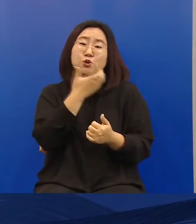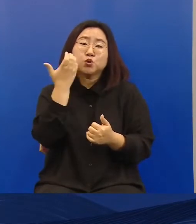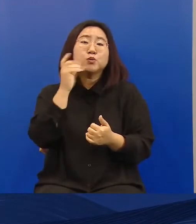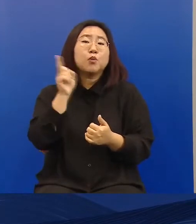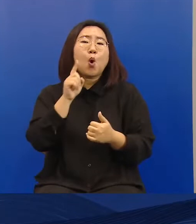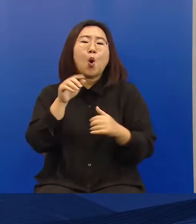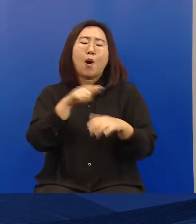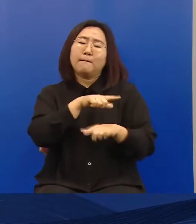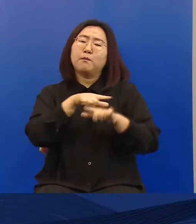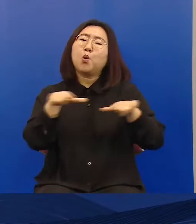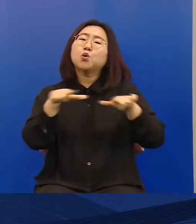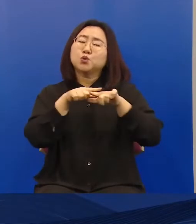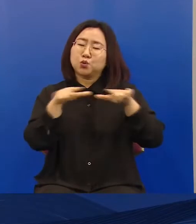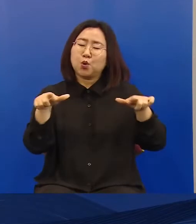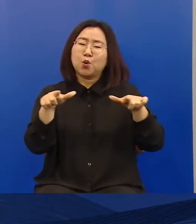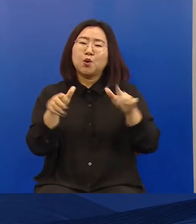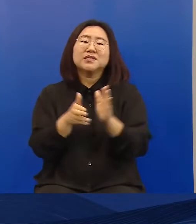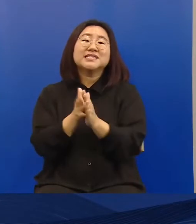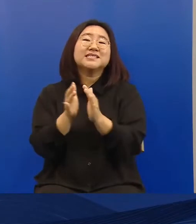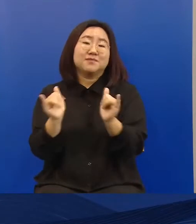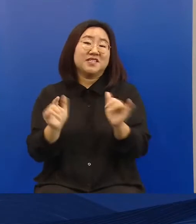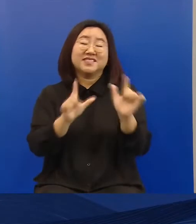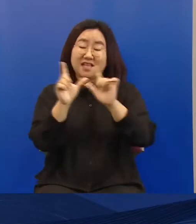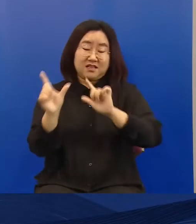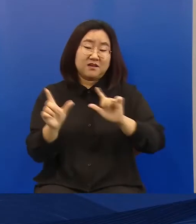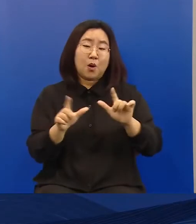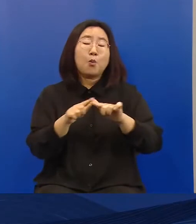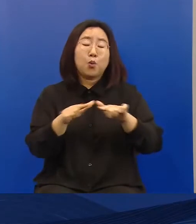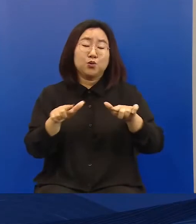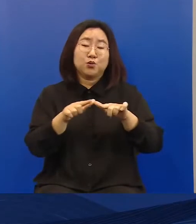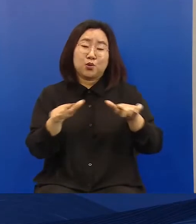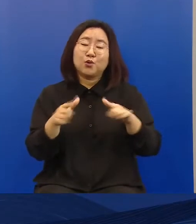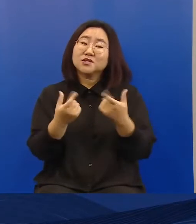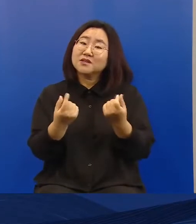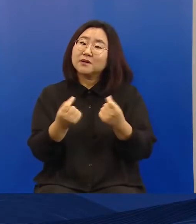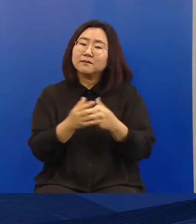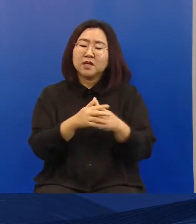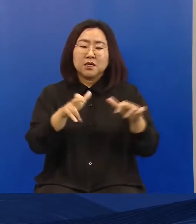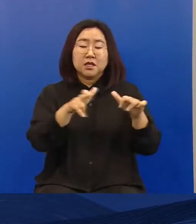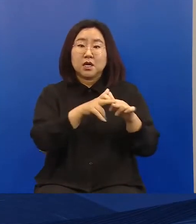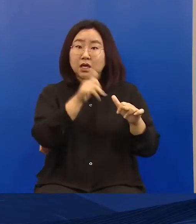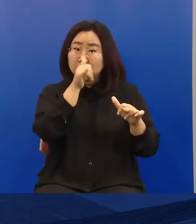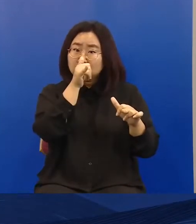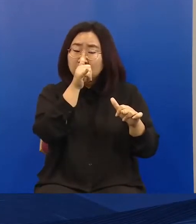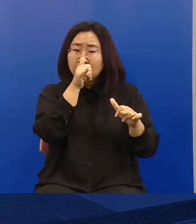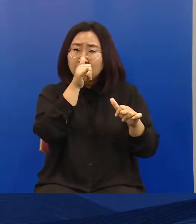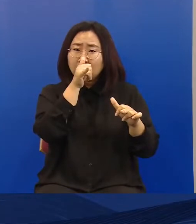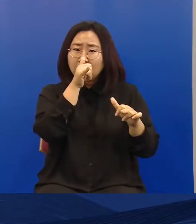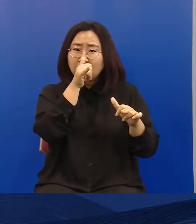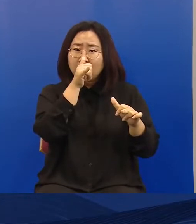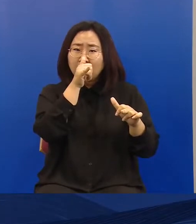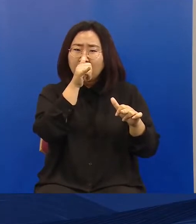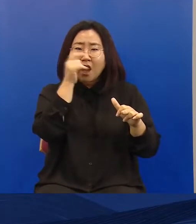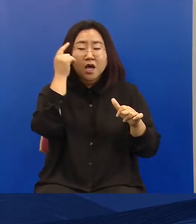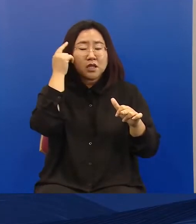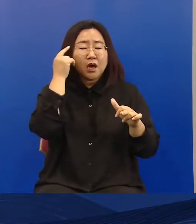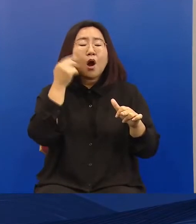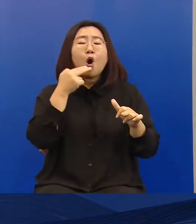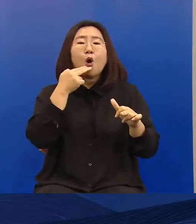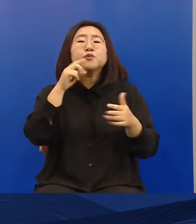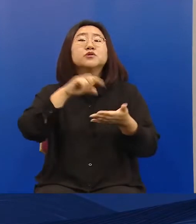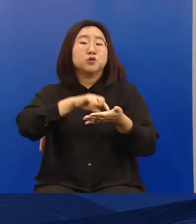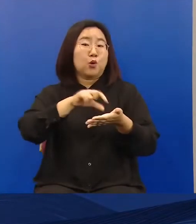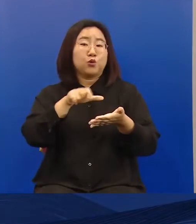that's probably the most humble dream, to live a member of